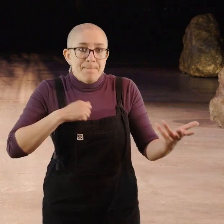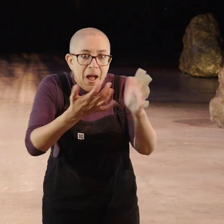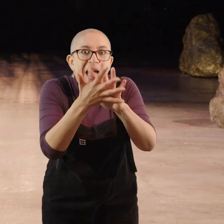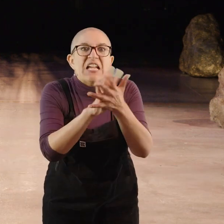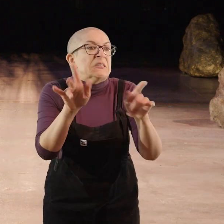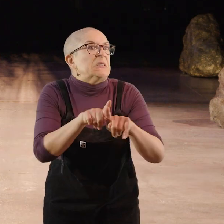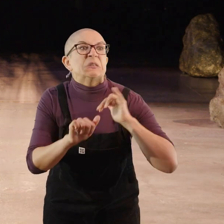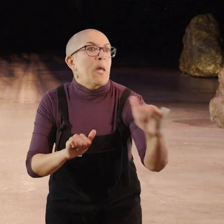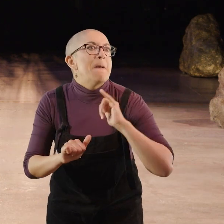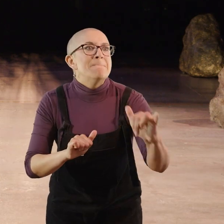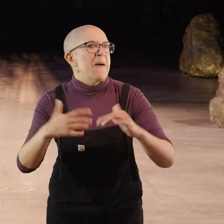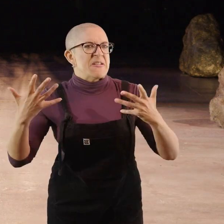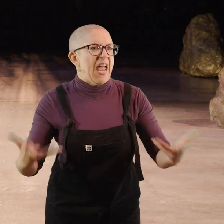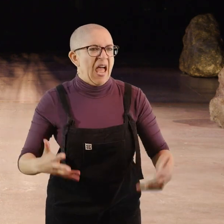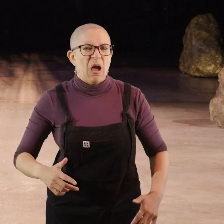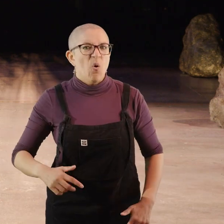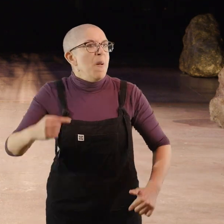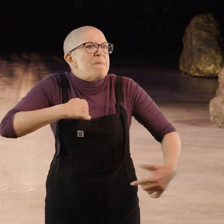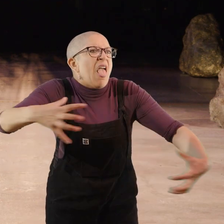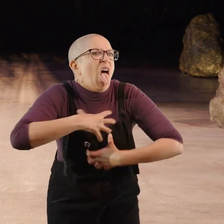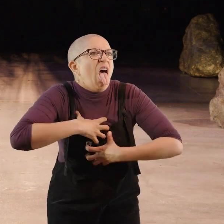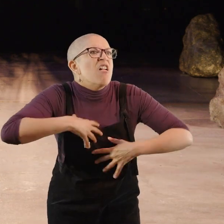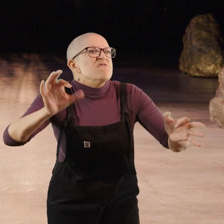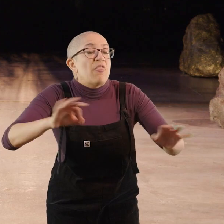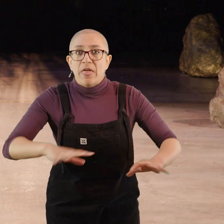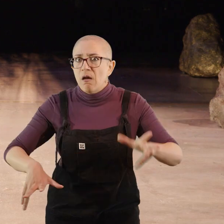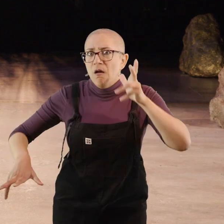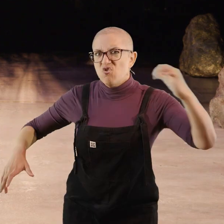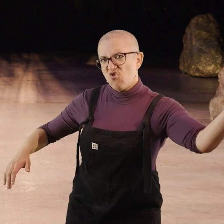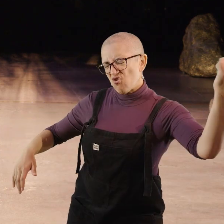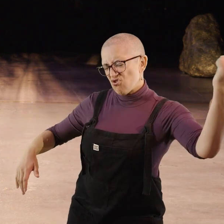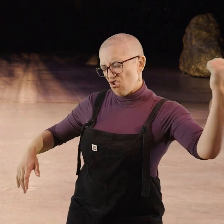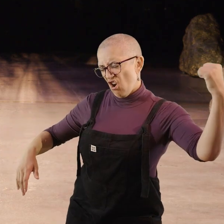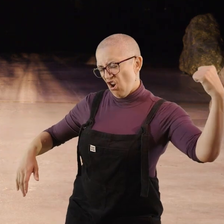My hands are of your colour, but I shame to wear a heart so white.